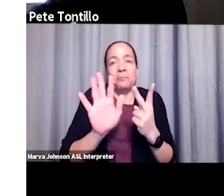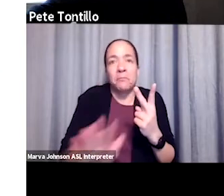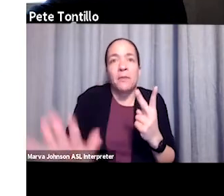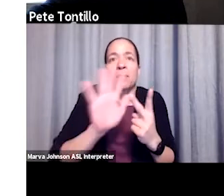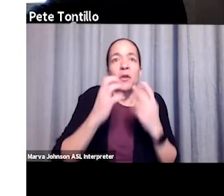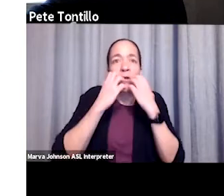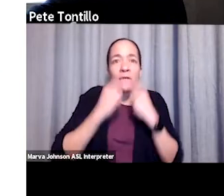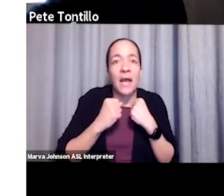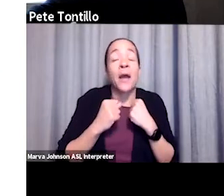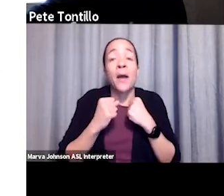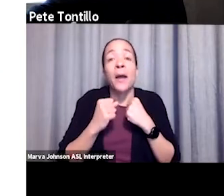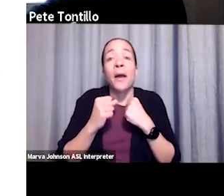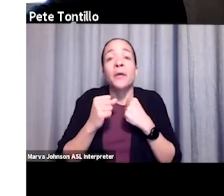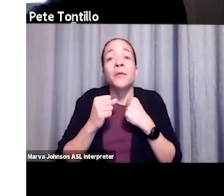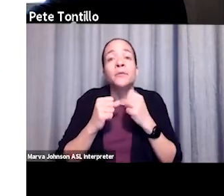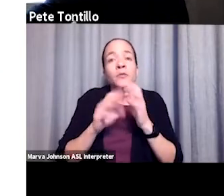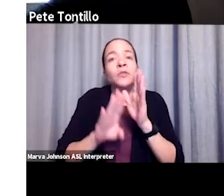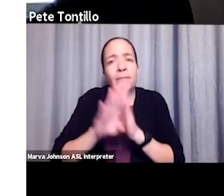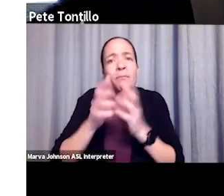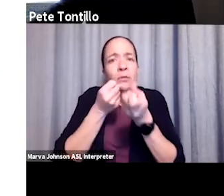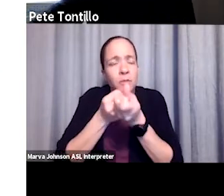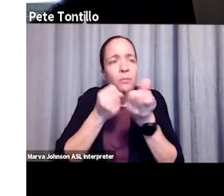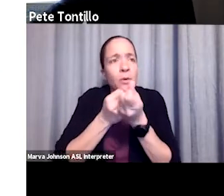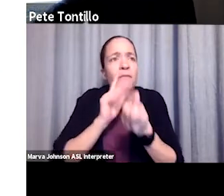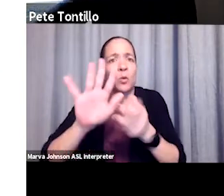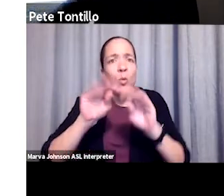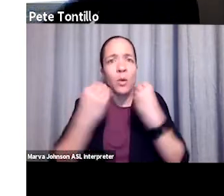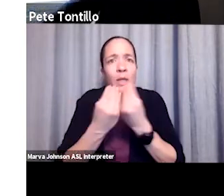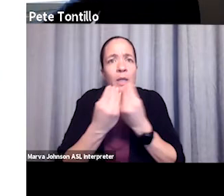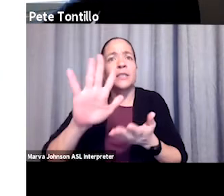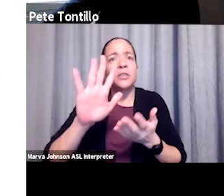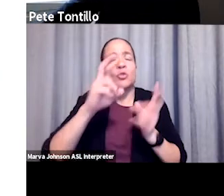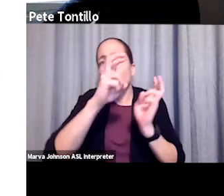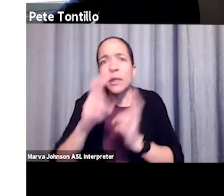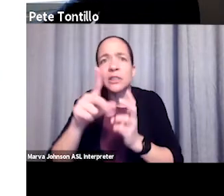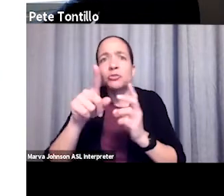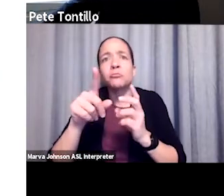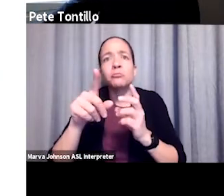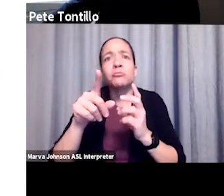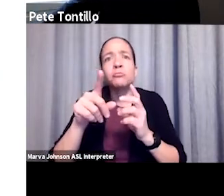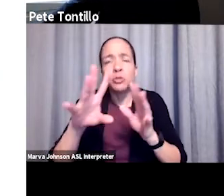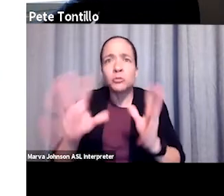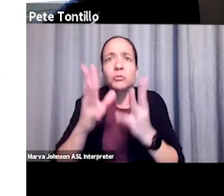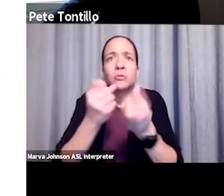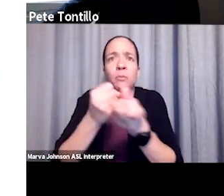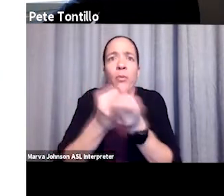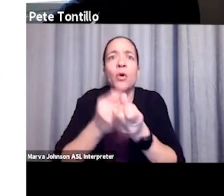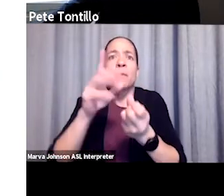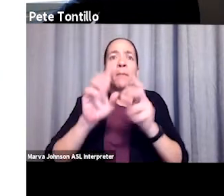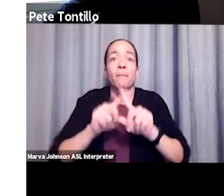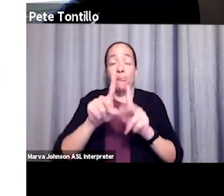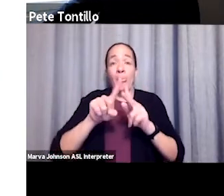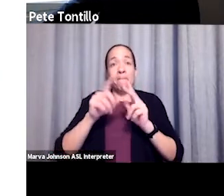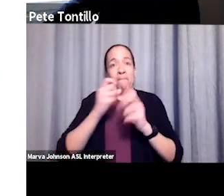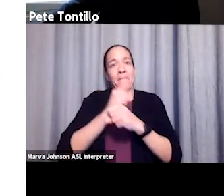show to them to build support for your organization or your cause or whatever it is that you're working on by making sure that it starts from a place that taps